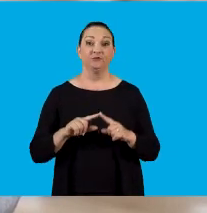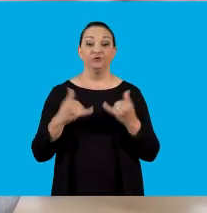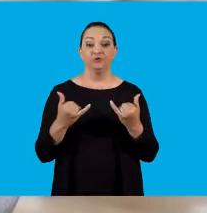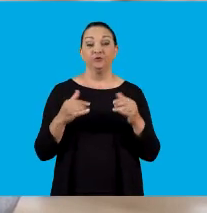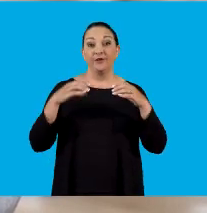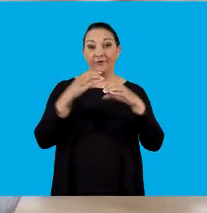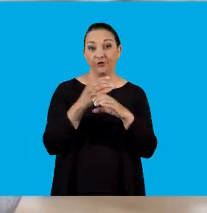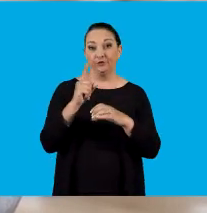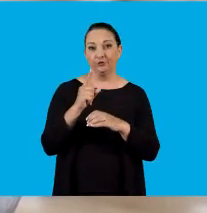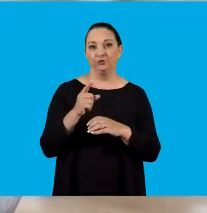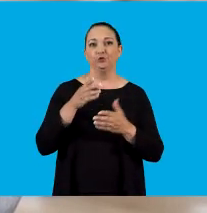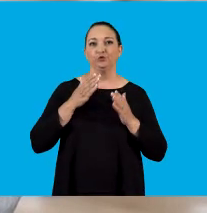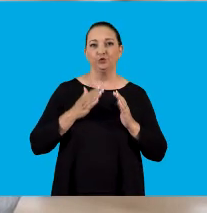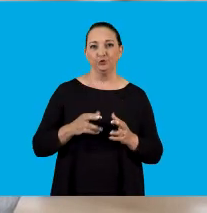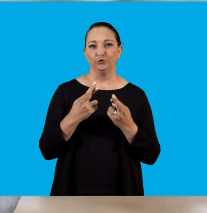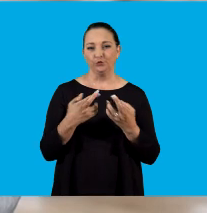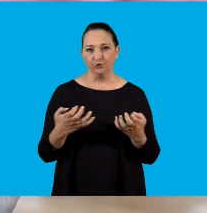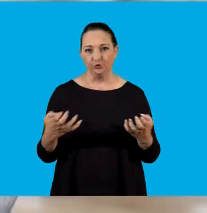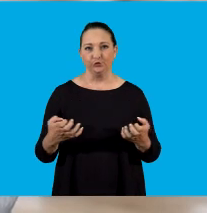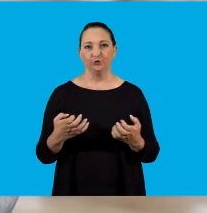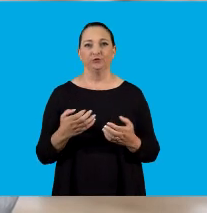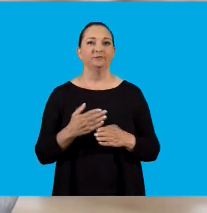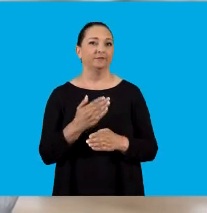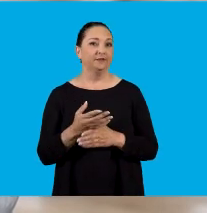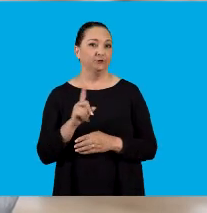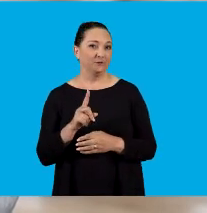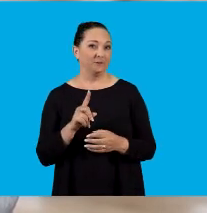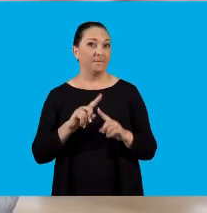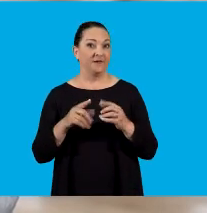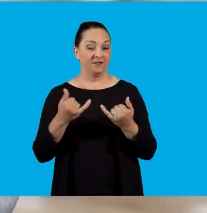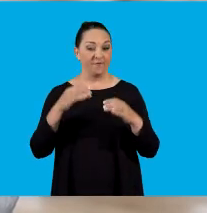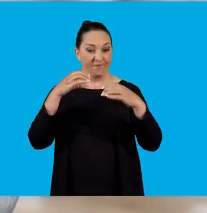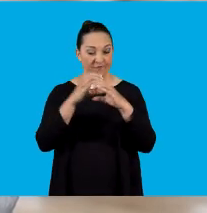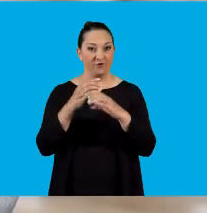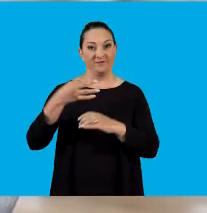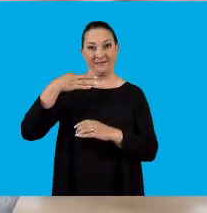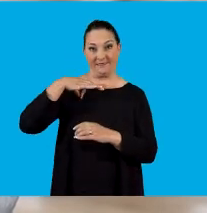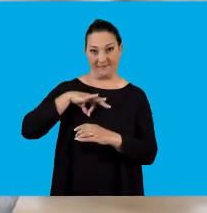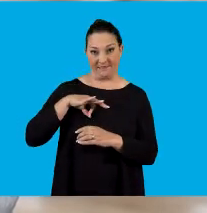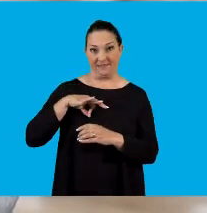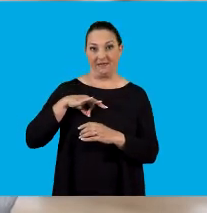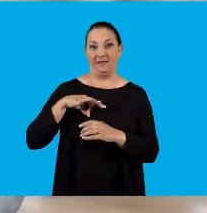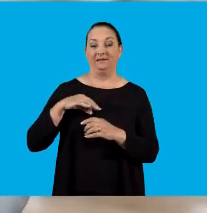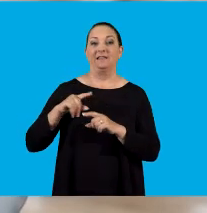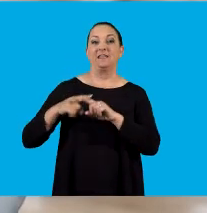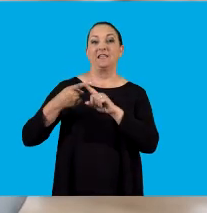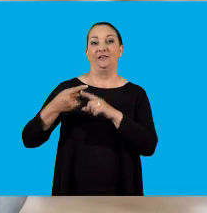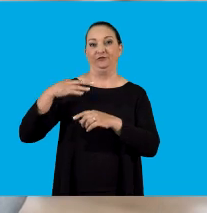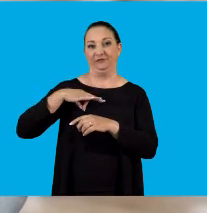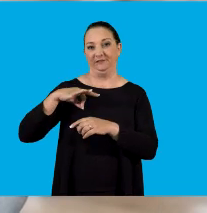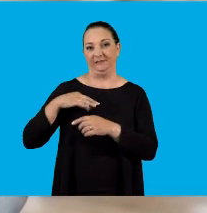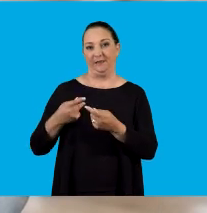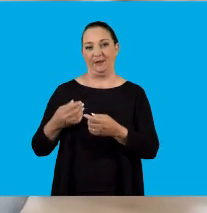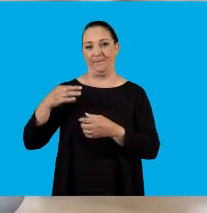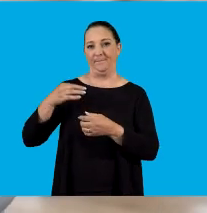focusing on the topic human resources function, specifically on the salary determinations and fringe